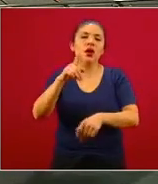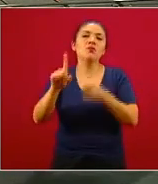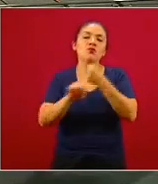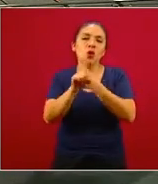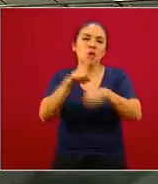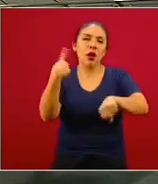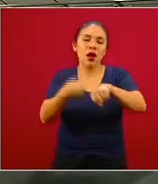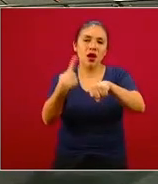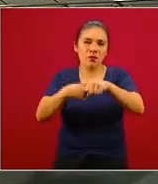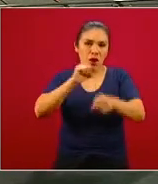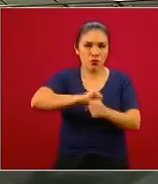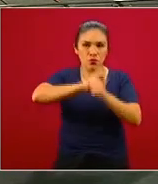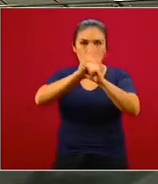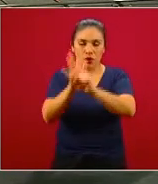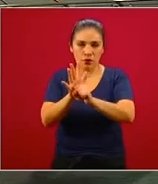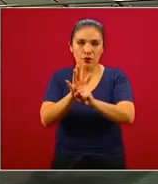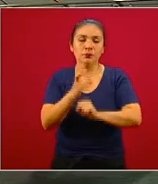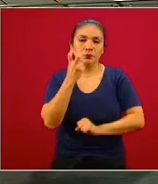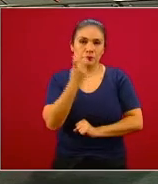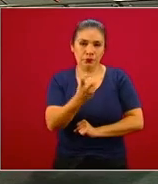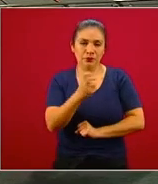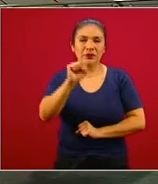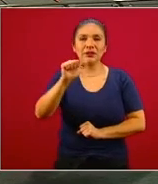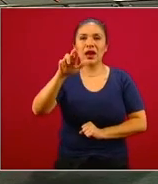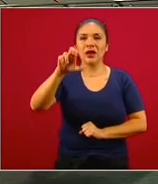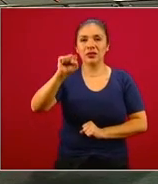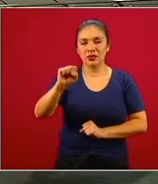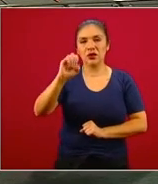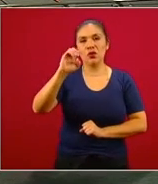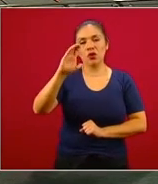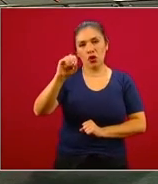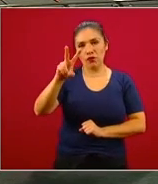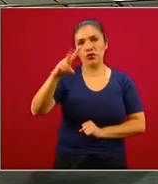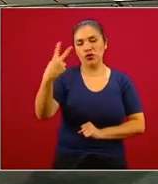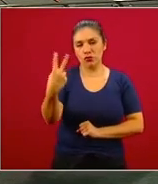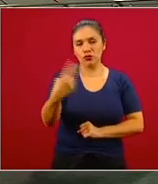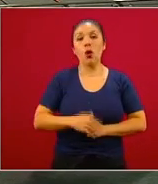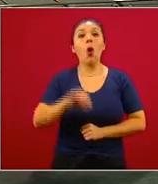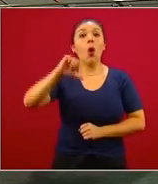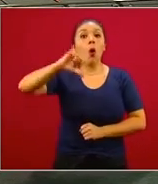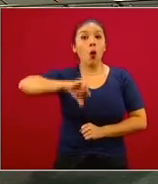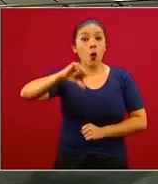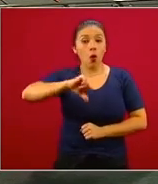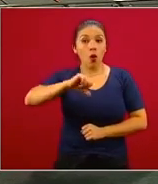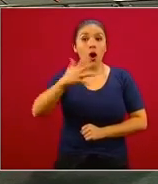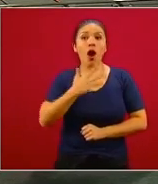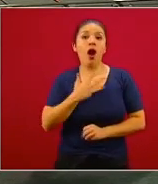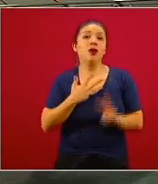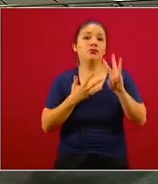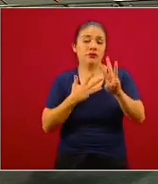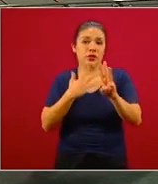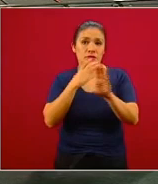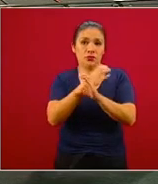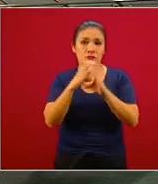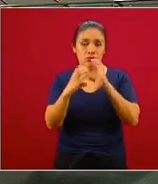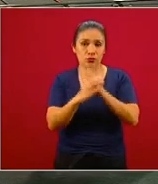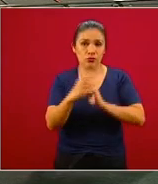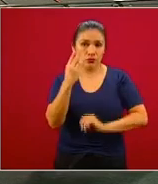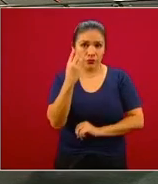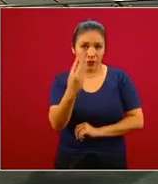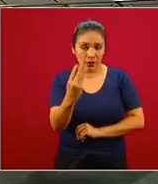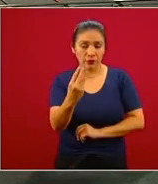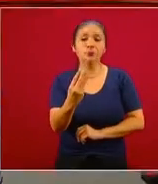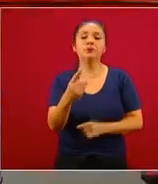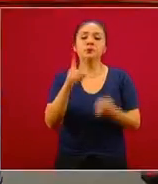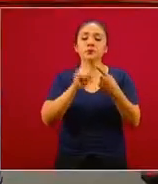COVID, the que también national causada por el nuevo situation coronavirus SARS-CoV-2. of COVID, Y hoy which vamos a is the tener disease tres caused by elementos. the new coronavirus